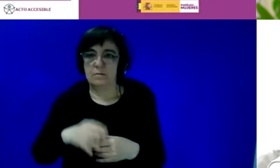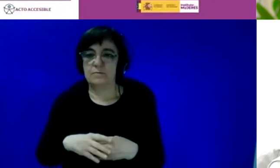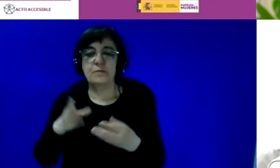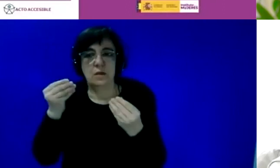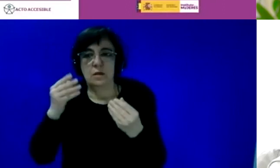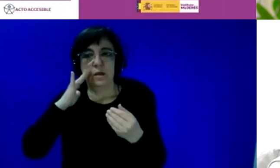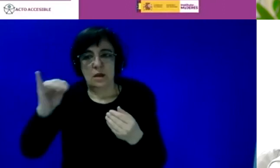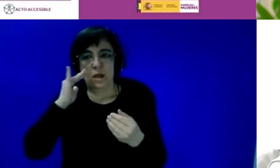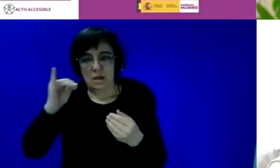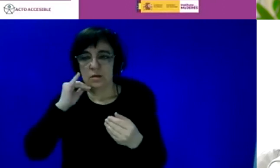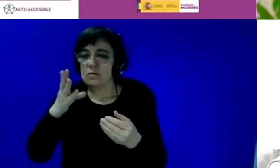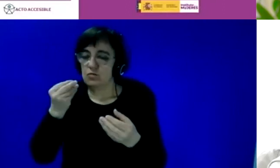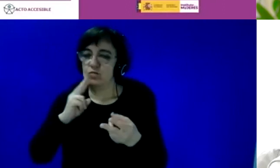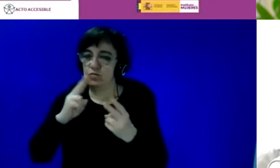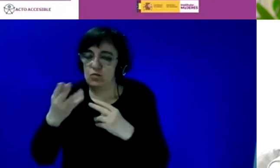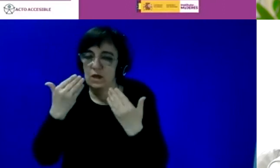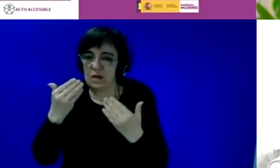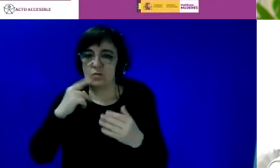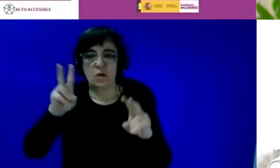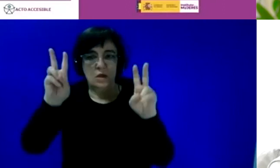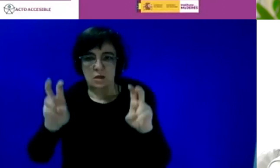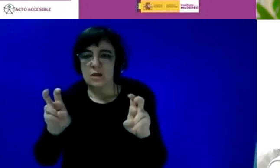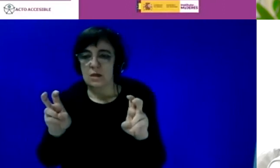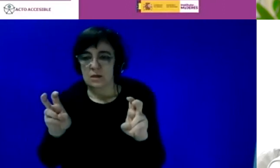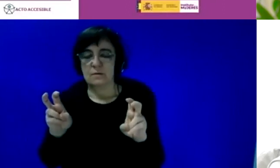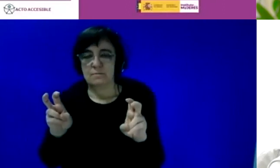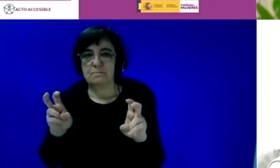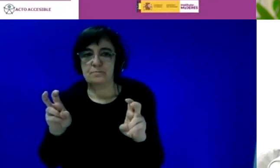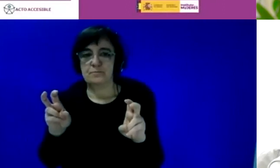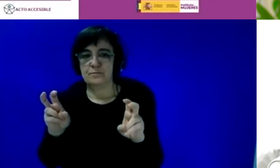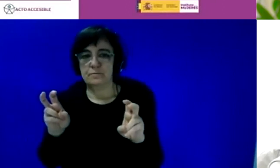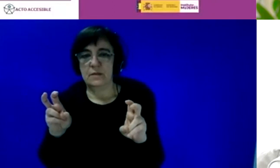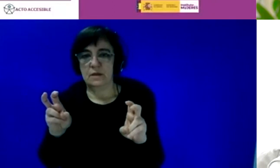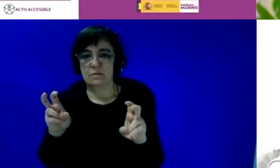girls with disabilities are facing in the country. Many thanks, Isabel.